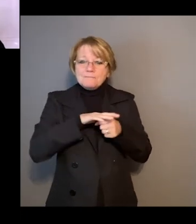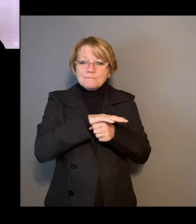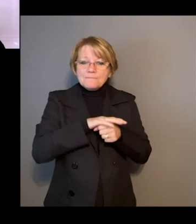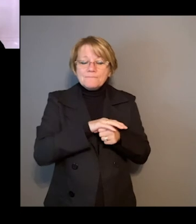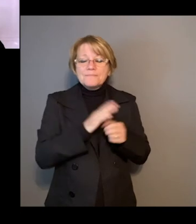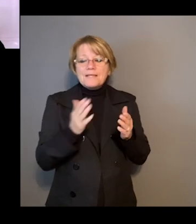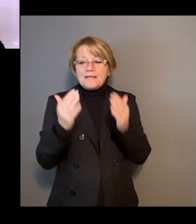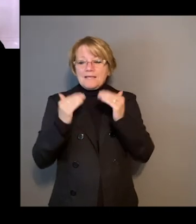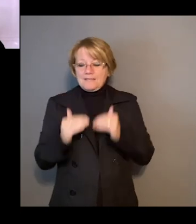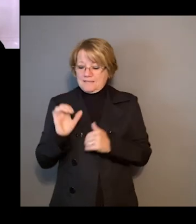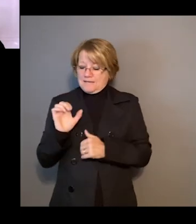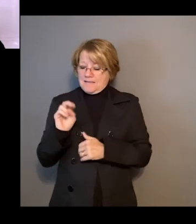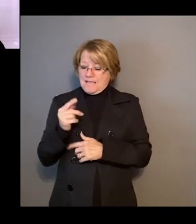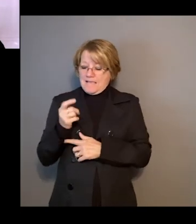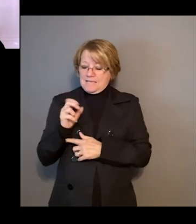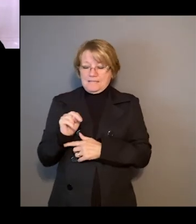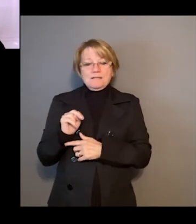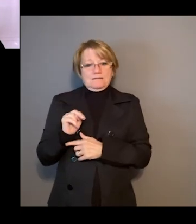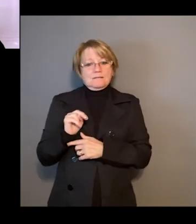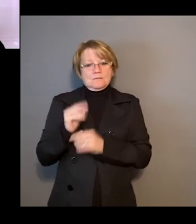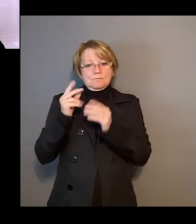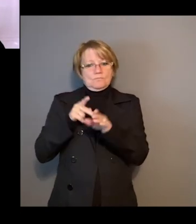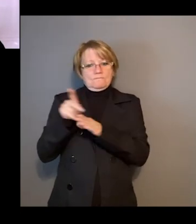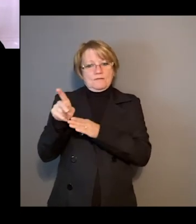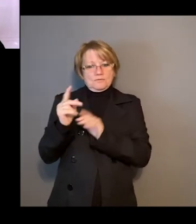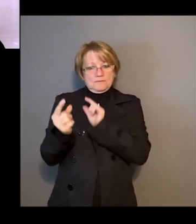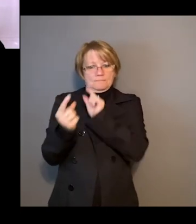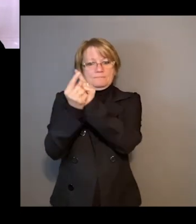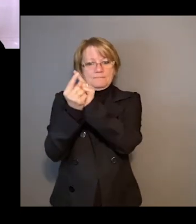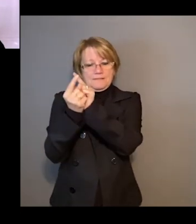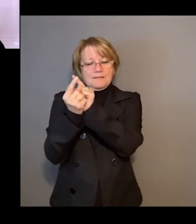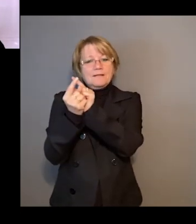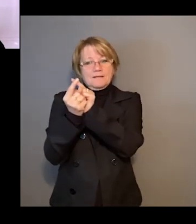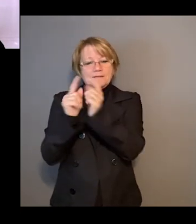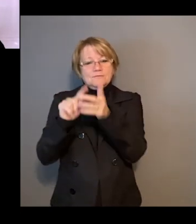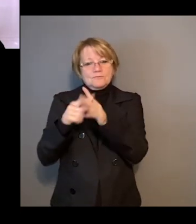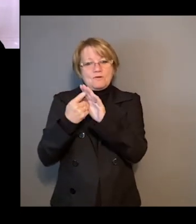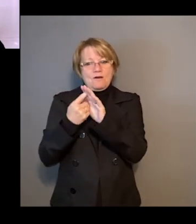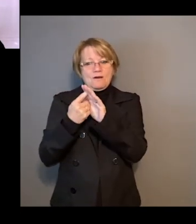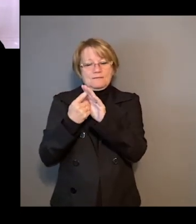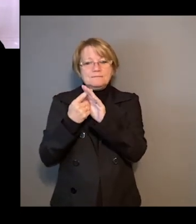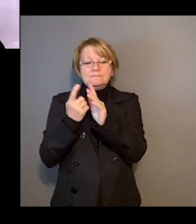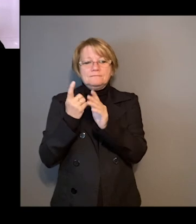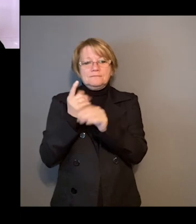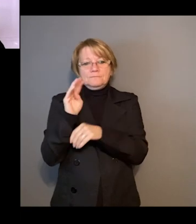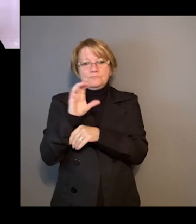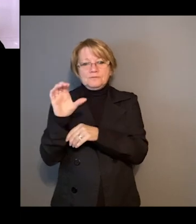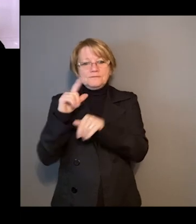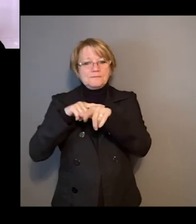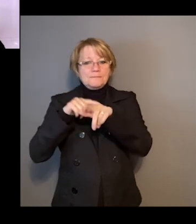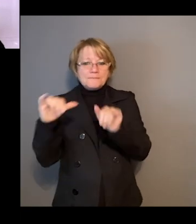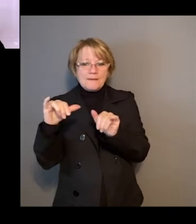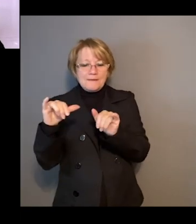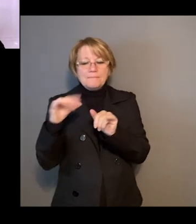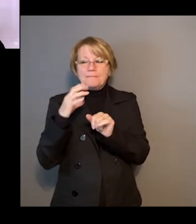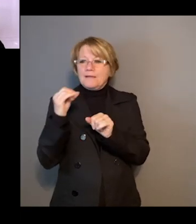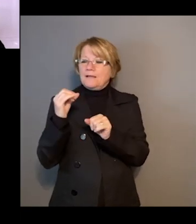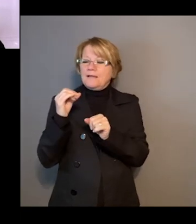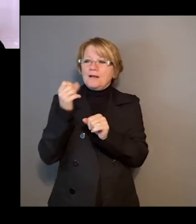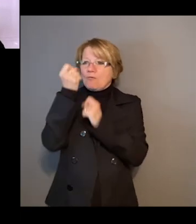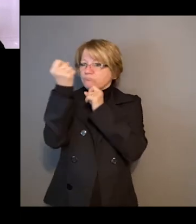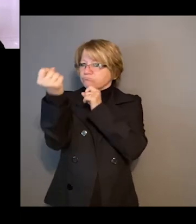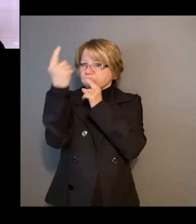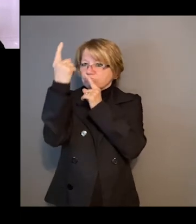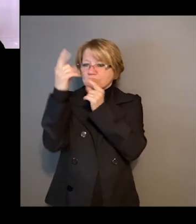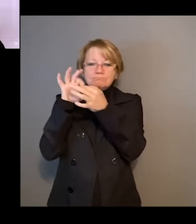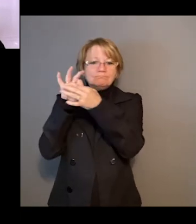met and we started Bristol at the same time and clicked right away as we talked about our experiences of what we do